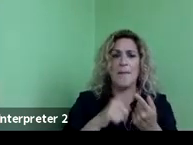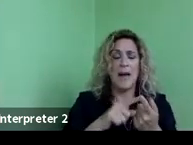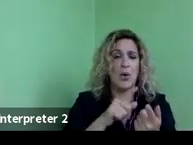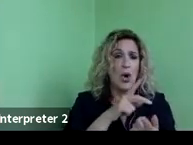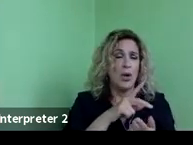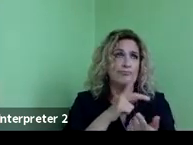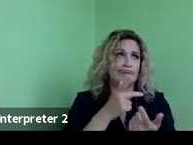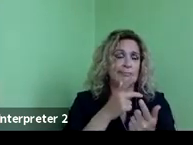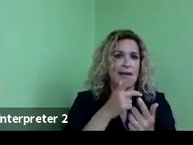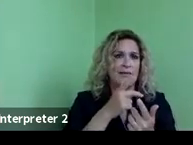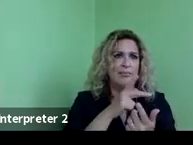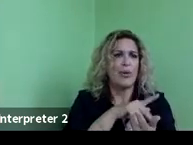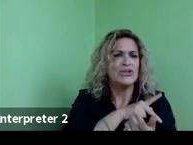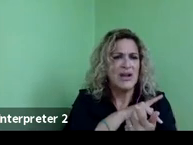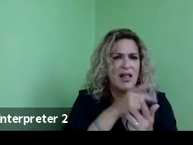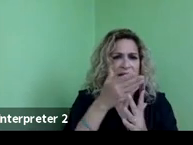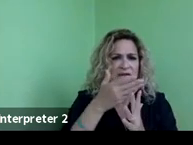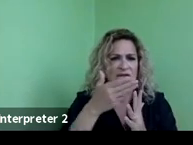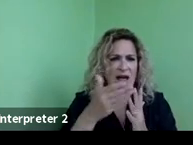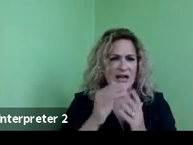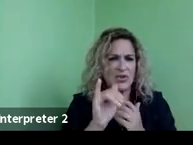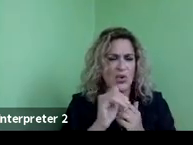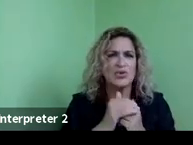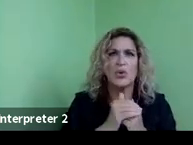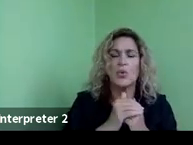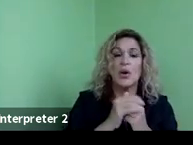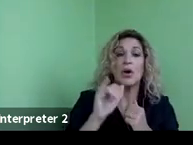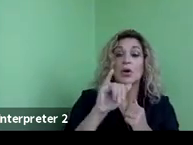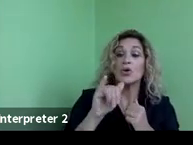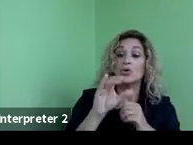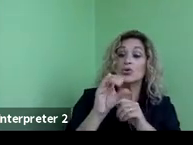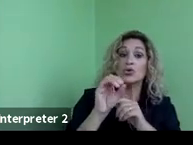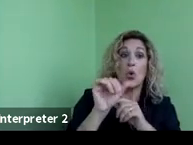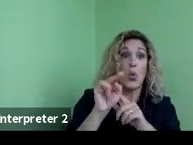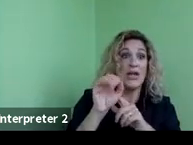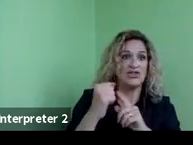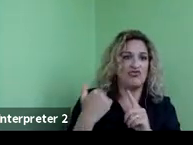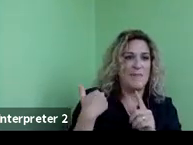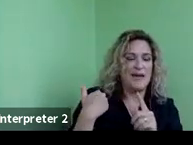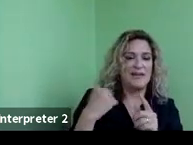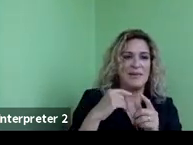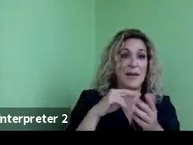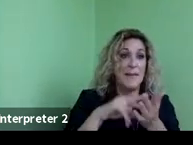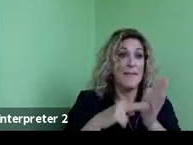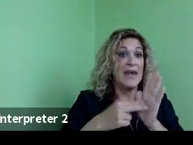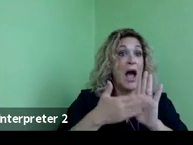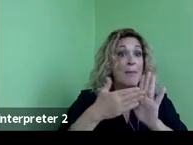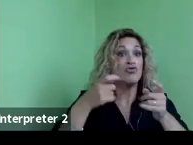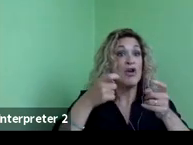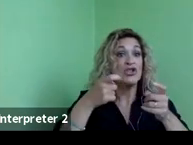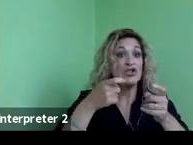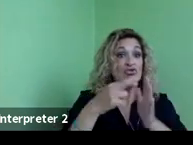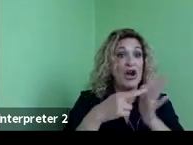So, and Joan is, reminding me that operational records must be maintained for at least 6